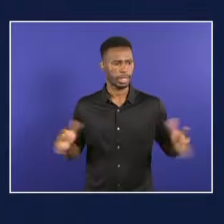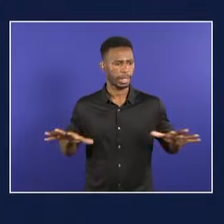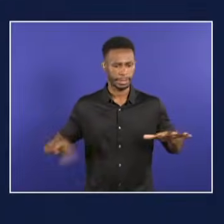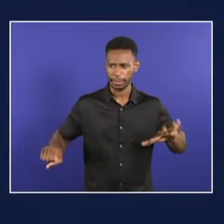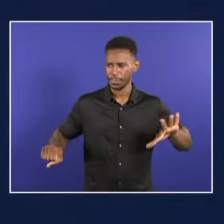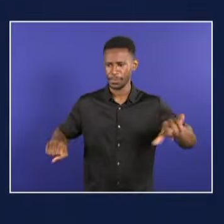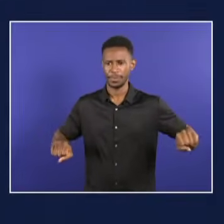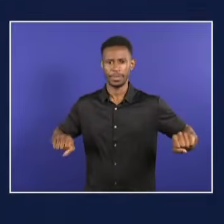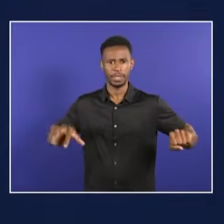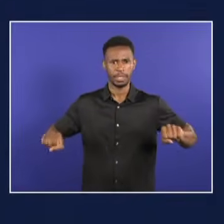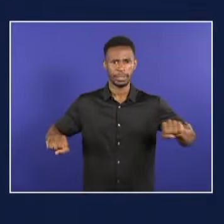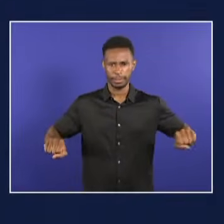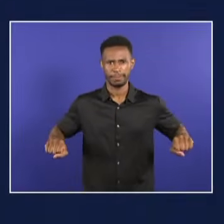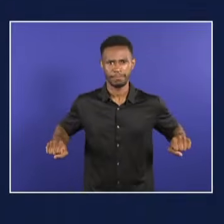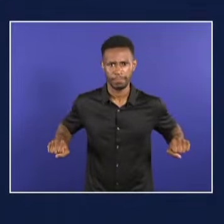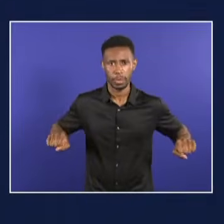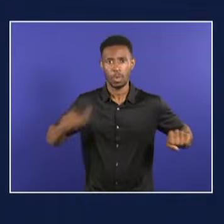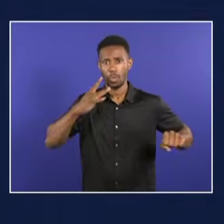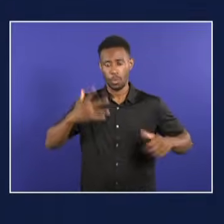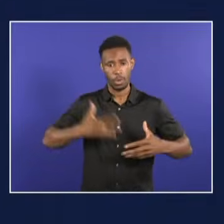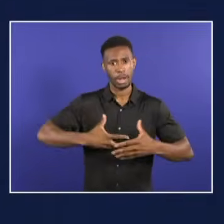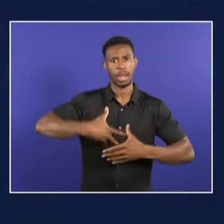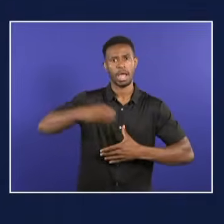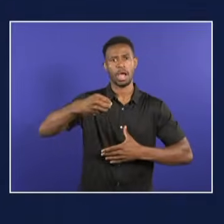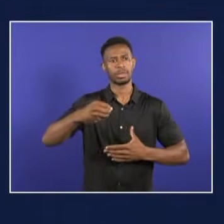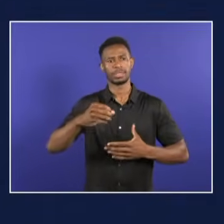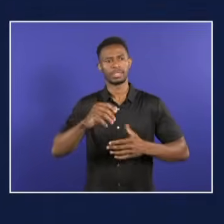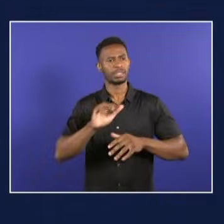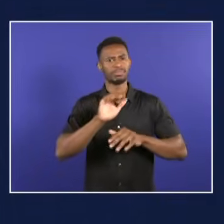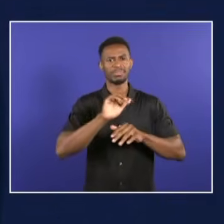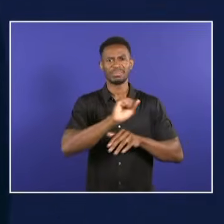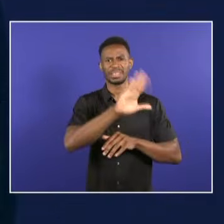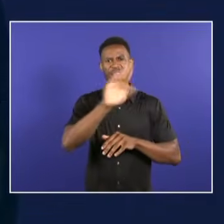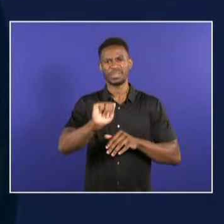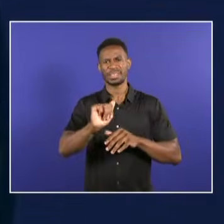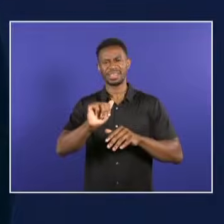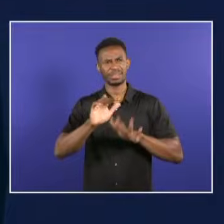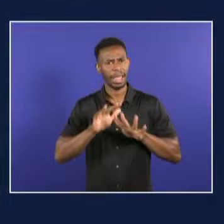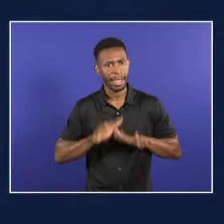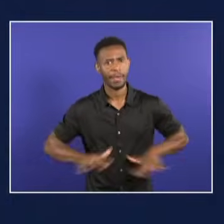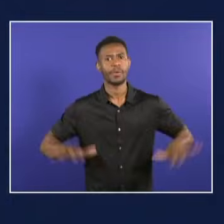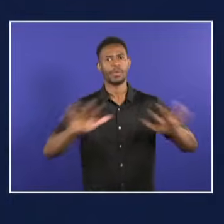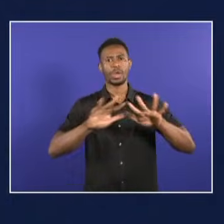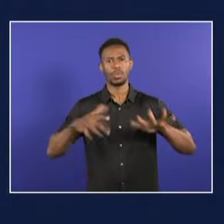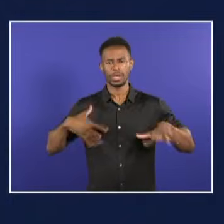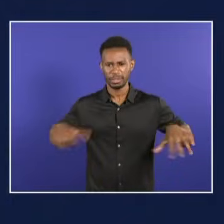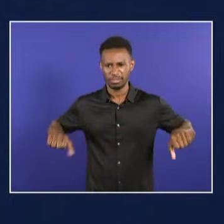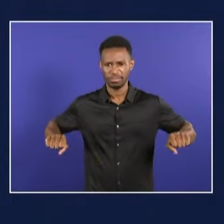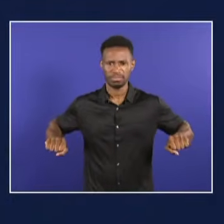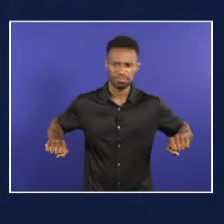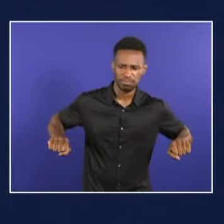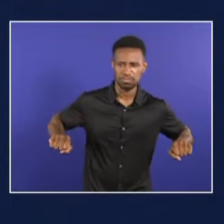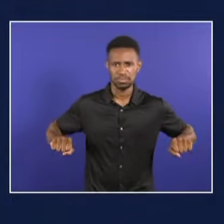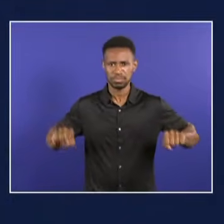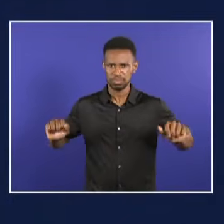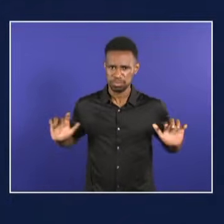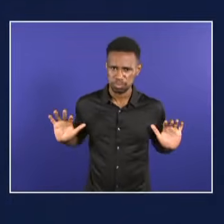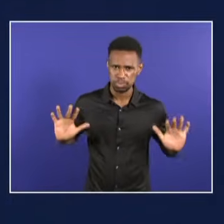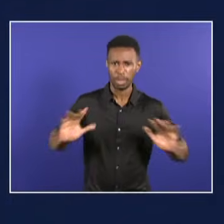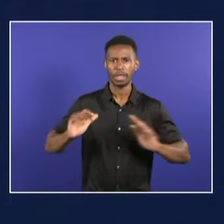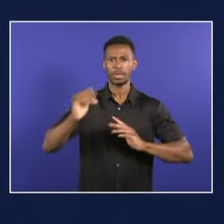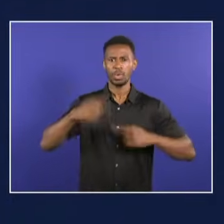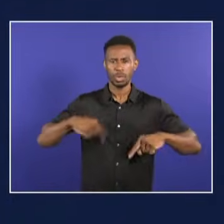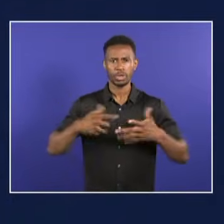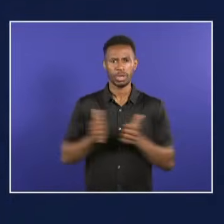now. Let's go out from this place to every corner of our beautiful country, and together, let us build